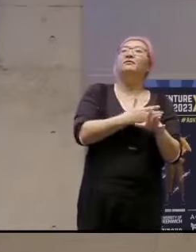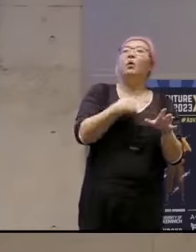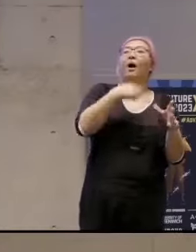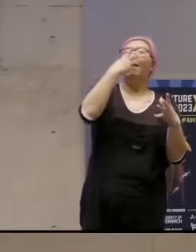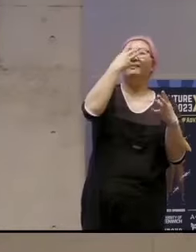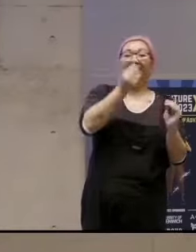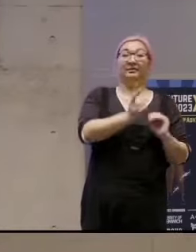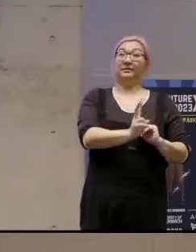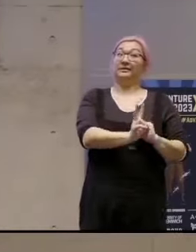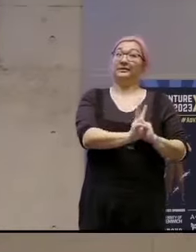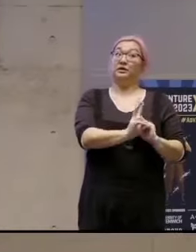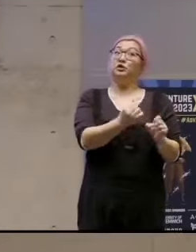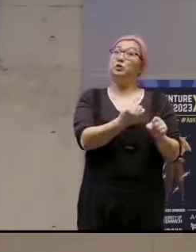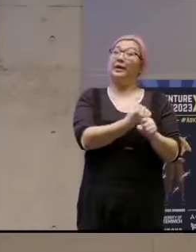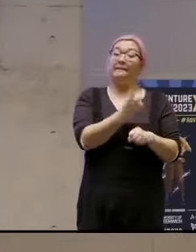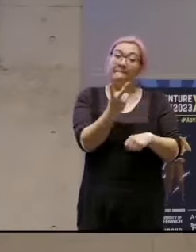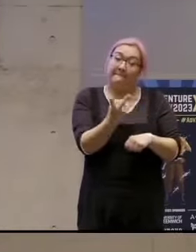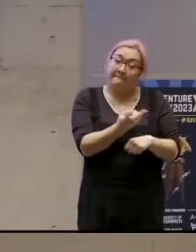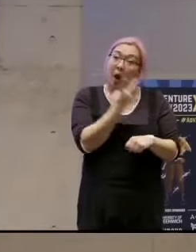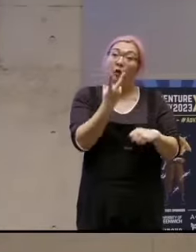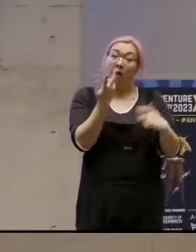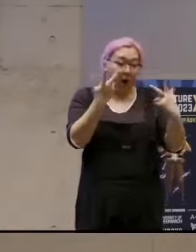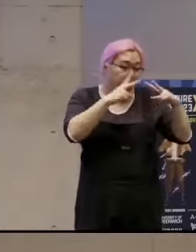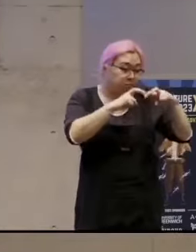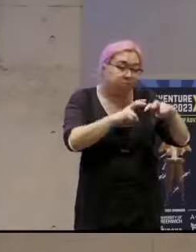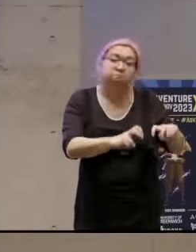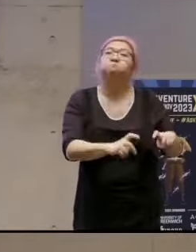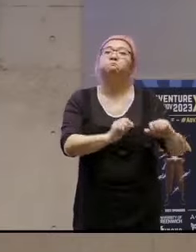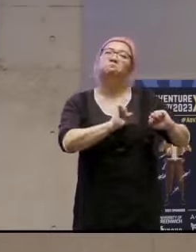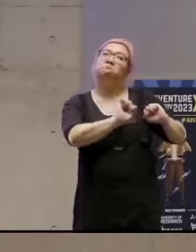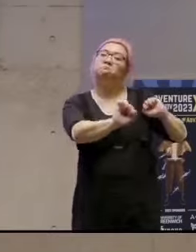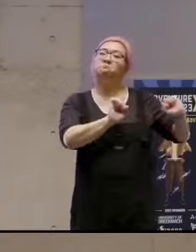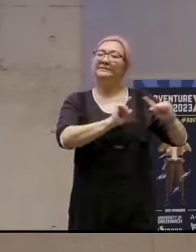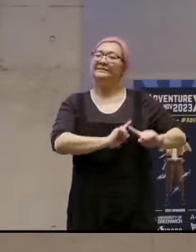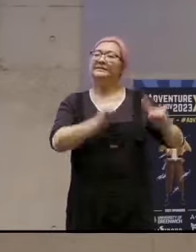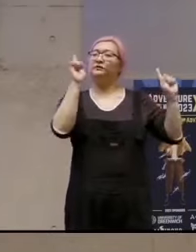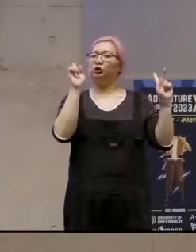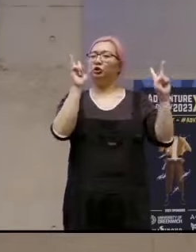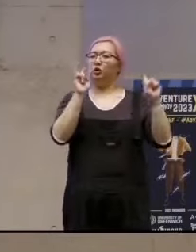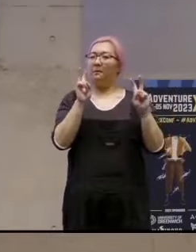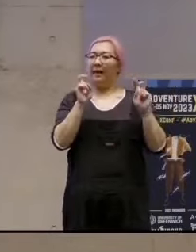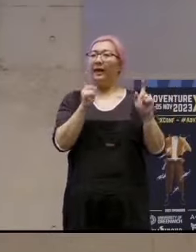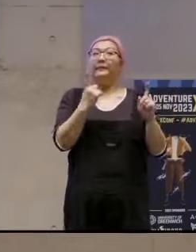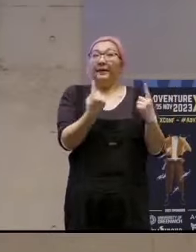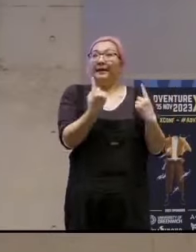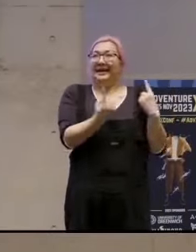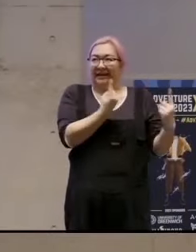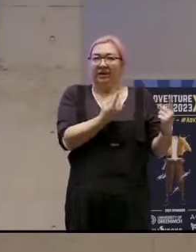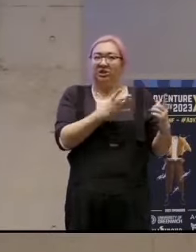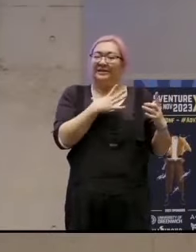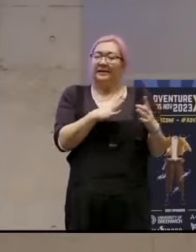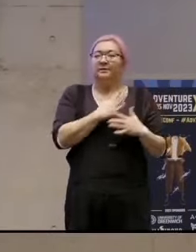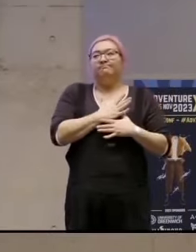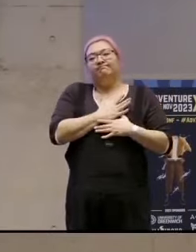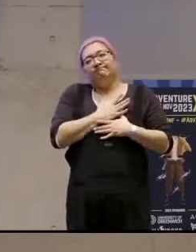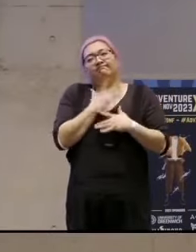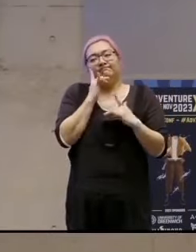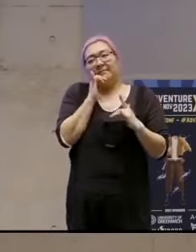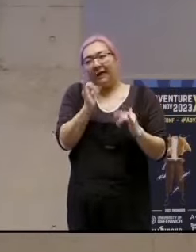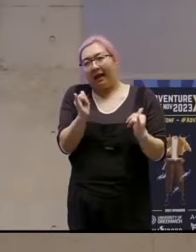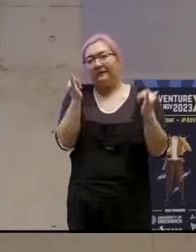games with exploring very different topics, but both needing a lot of careful consideration.